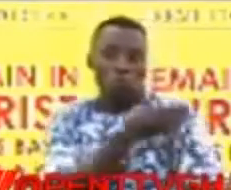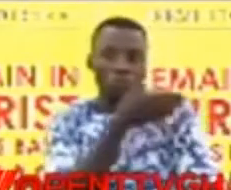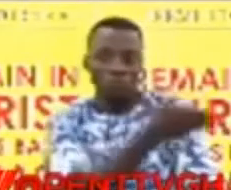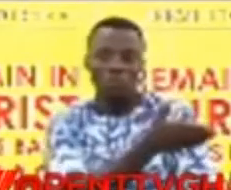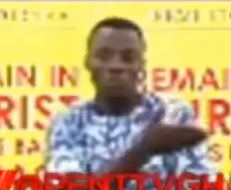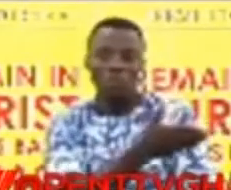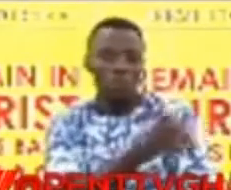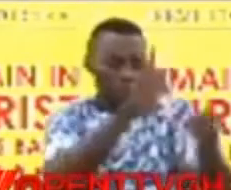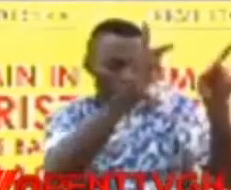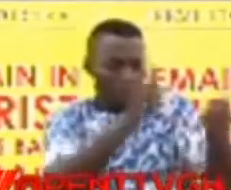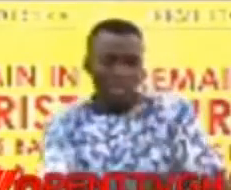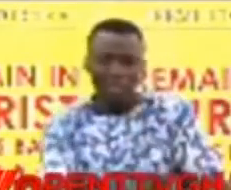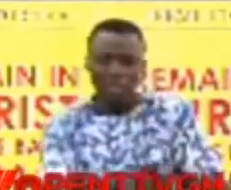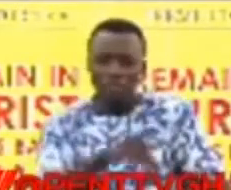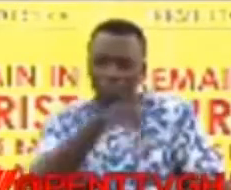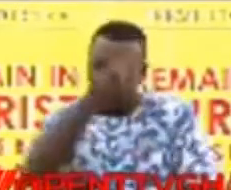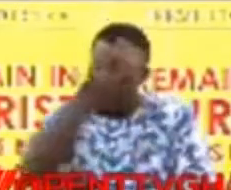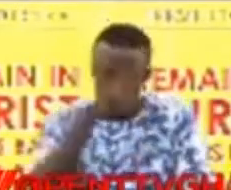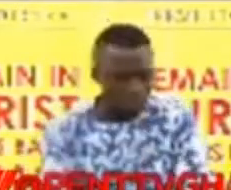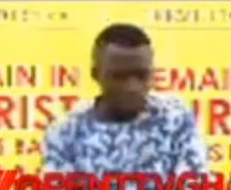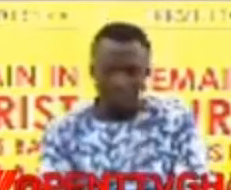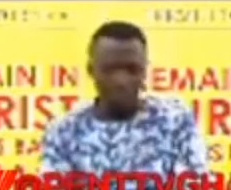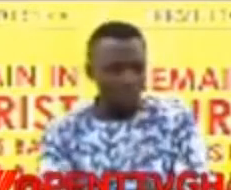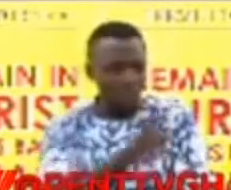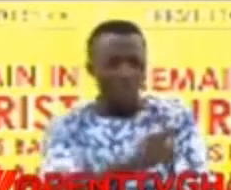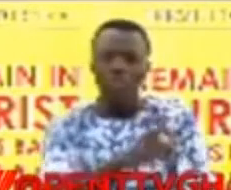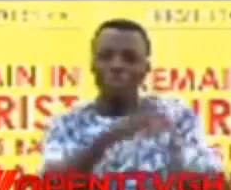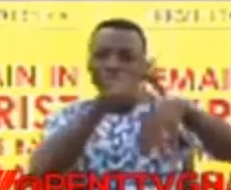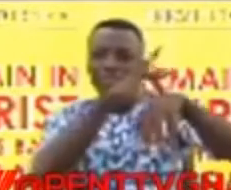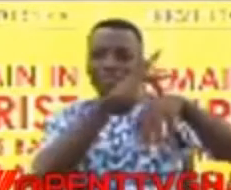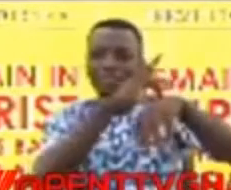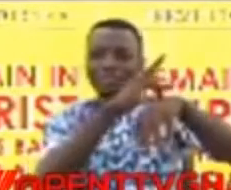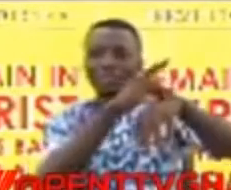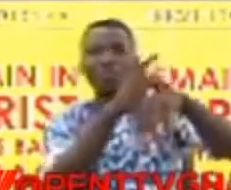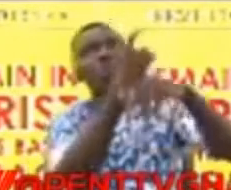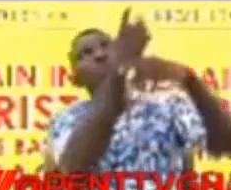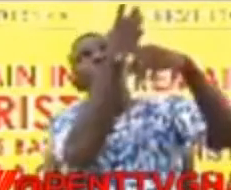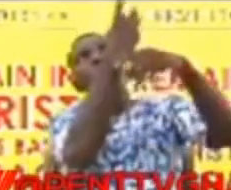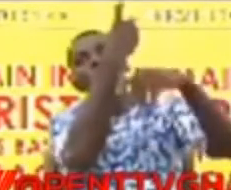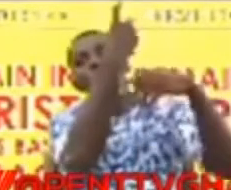at the hospital, his feet has been hanging for 1 year.